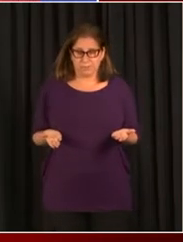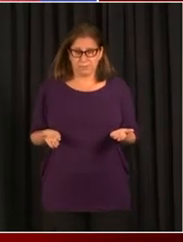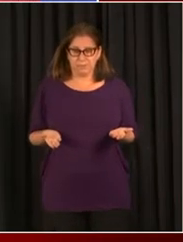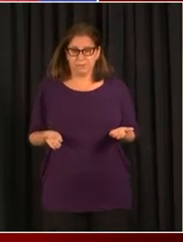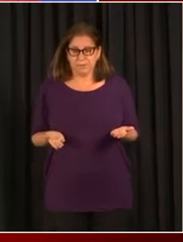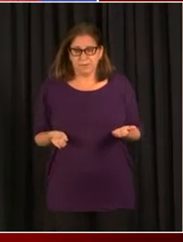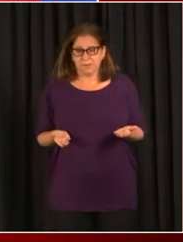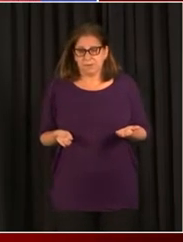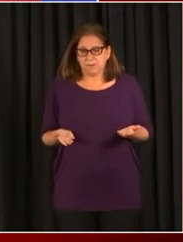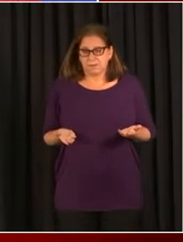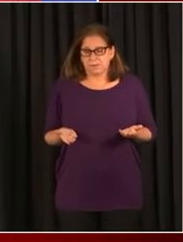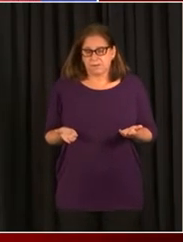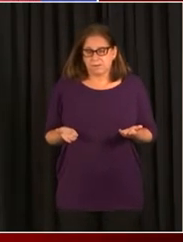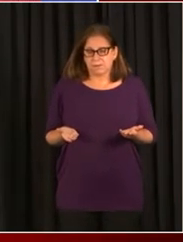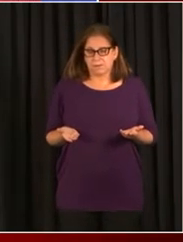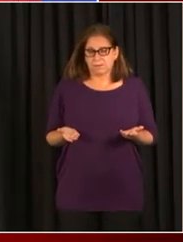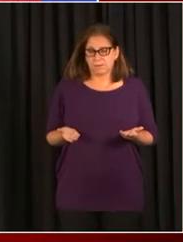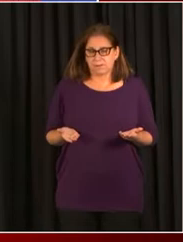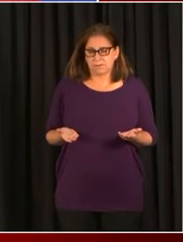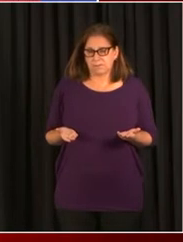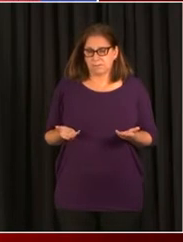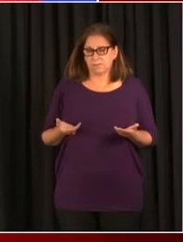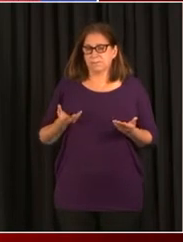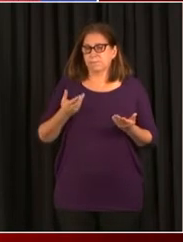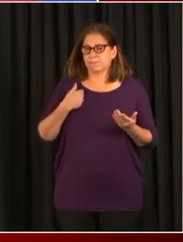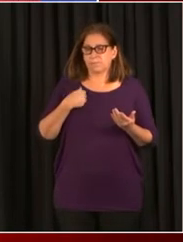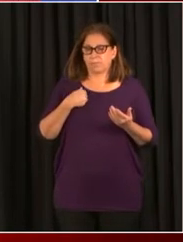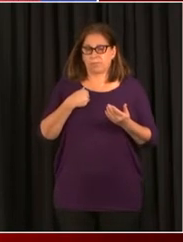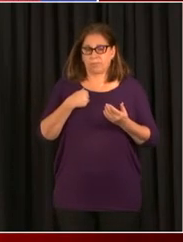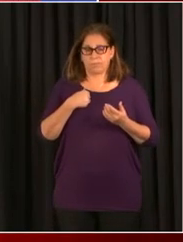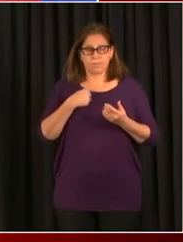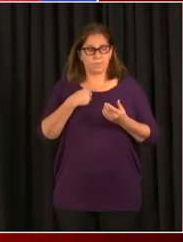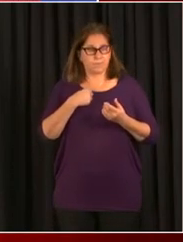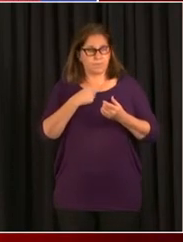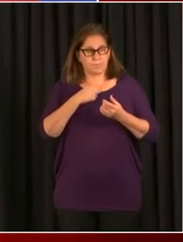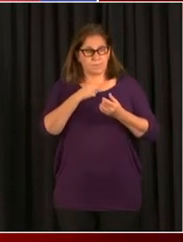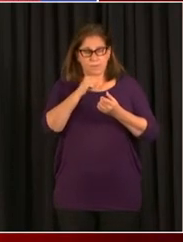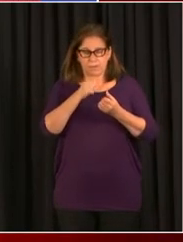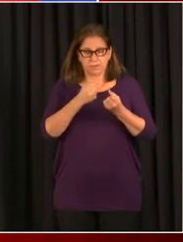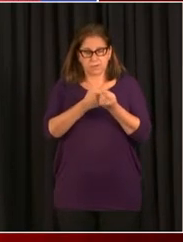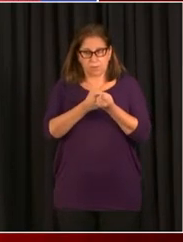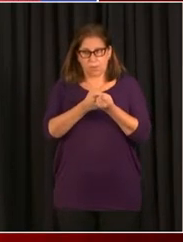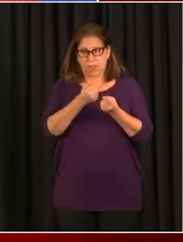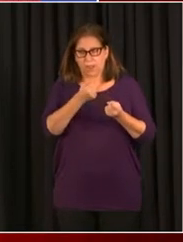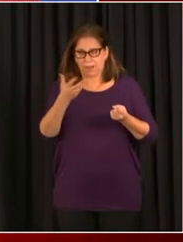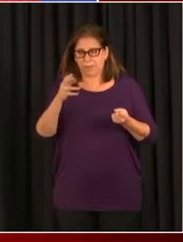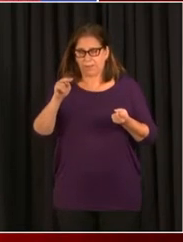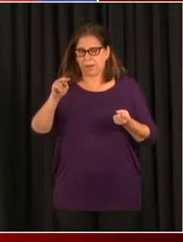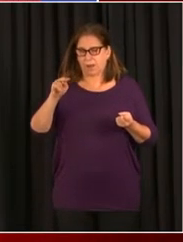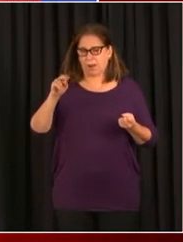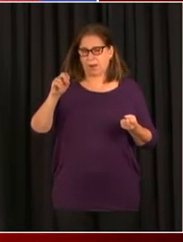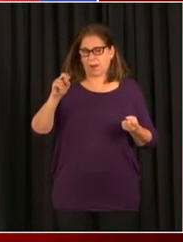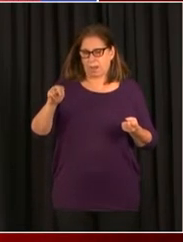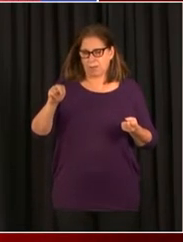Opposed to 81? I won't be voting for it. You'll be voting against it? Mm-hmm.